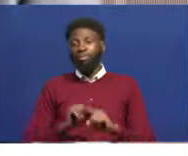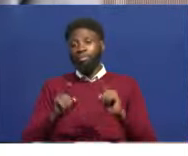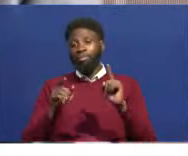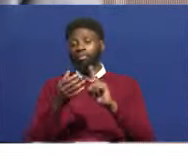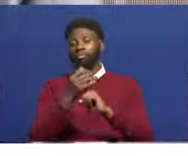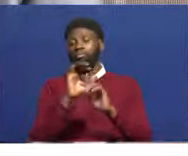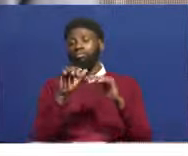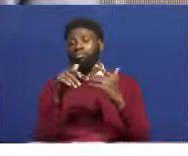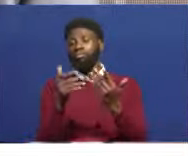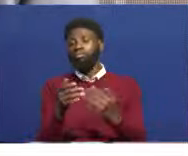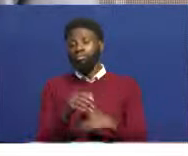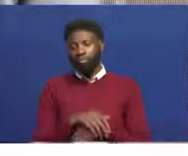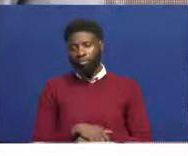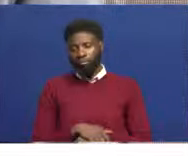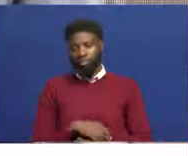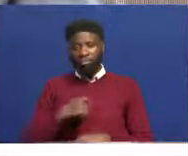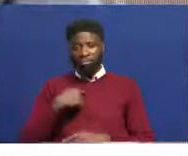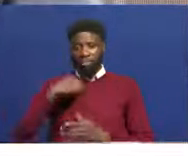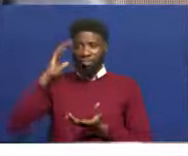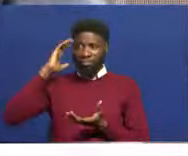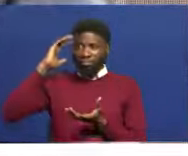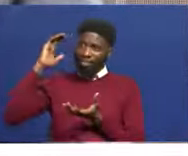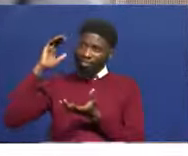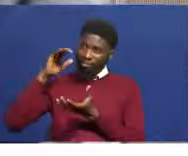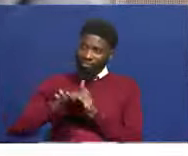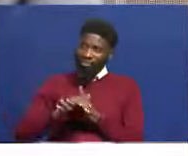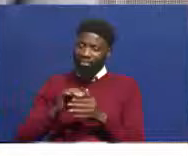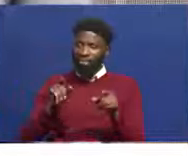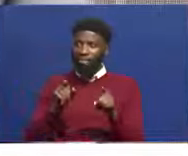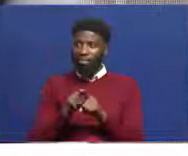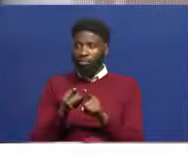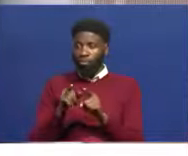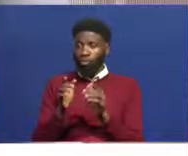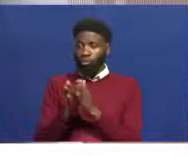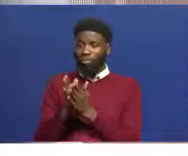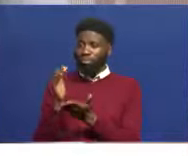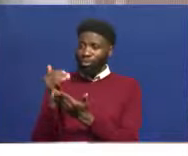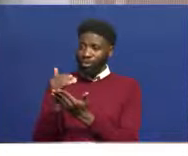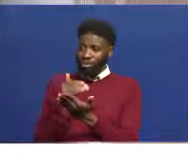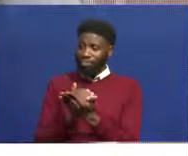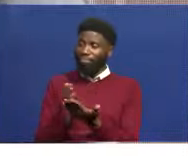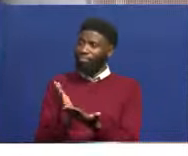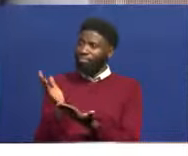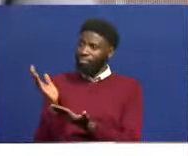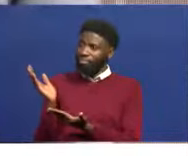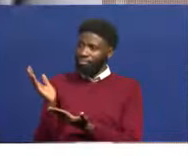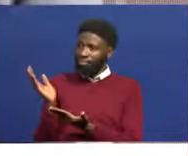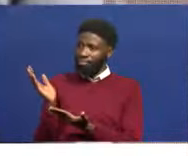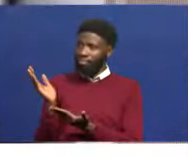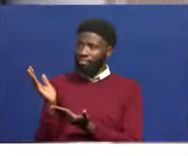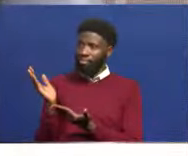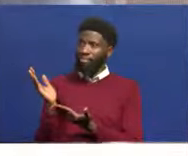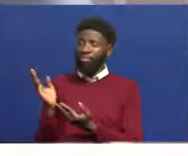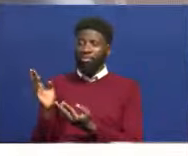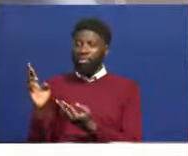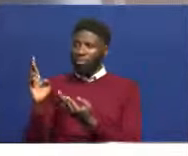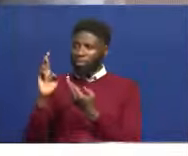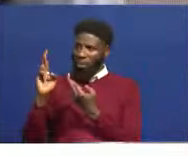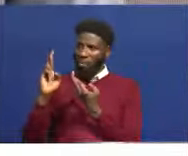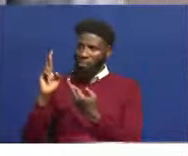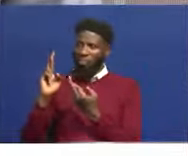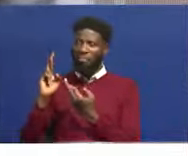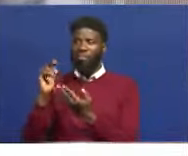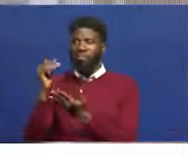I believe, and in this, with this initiative, which is the Hope Initiative, to